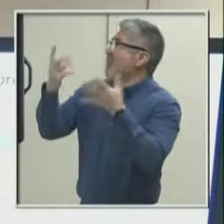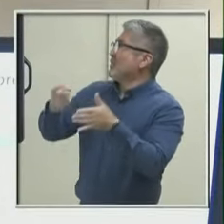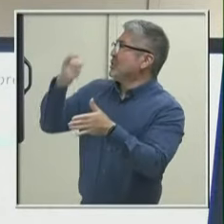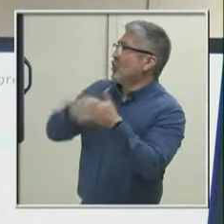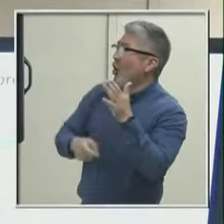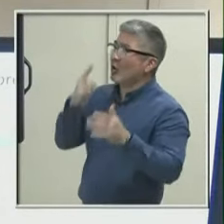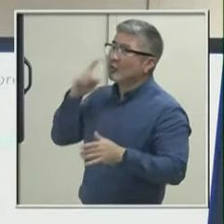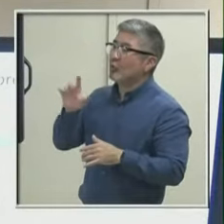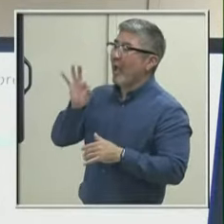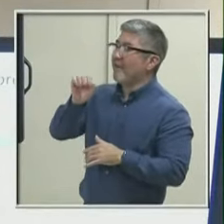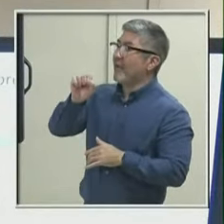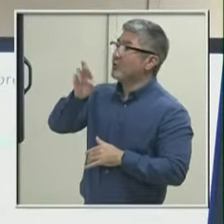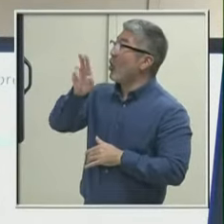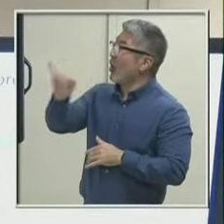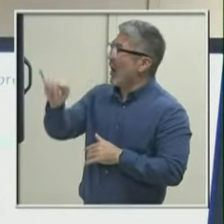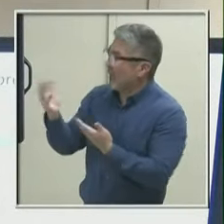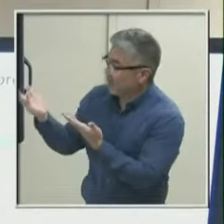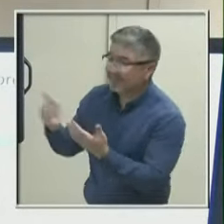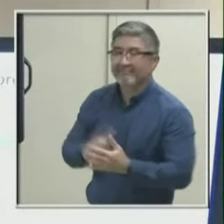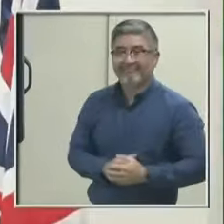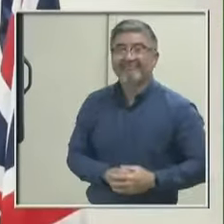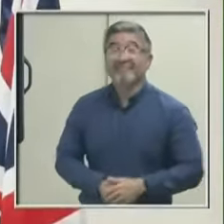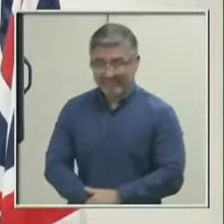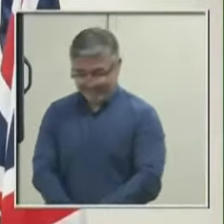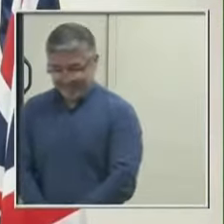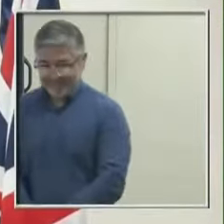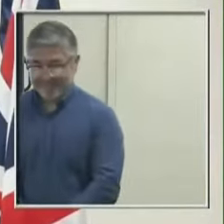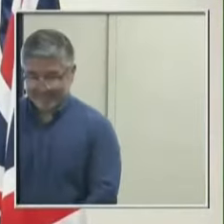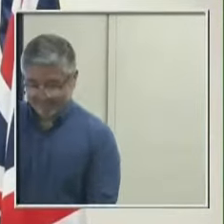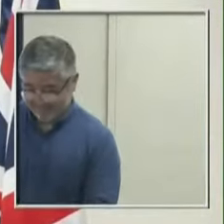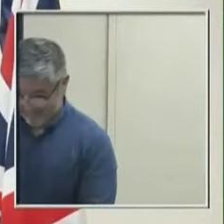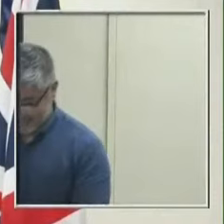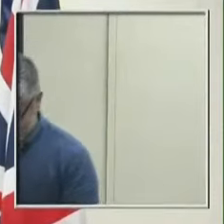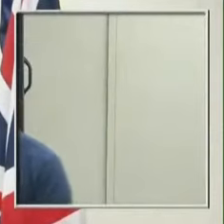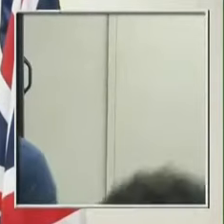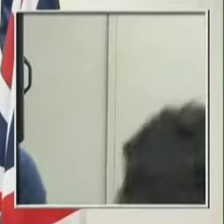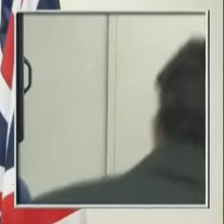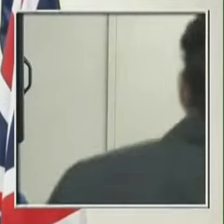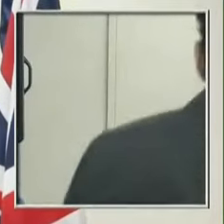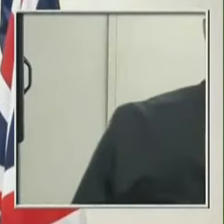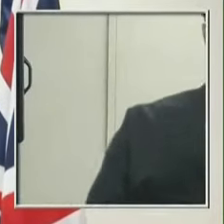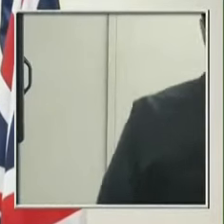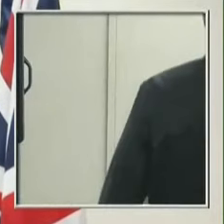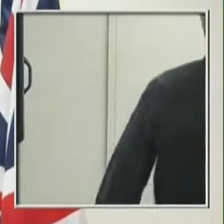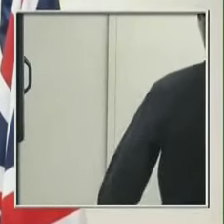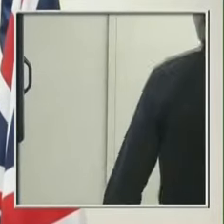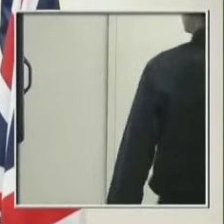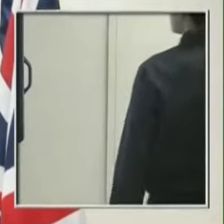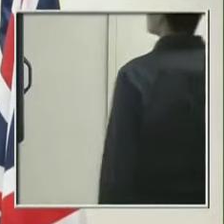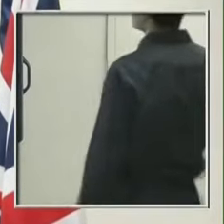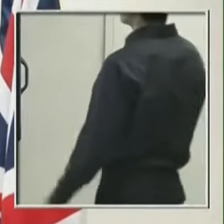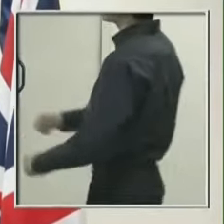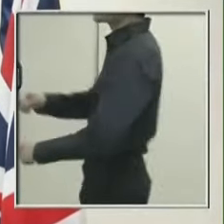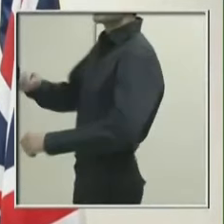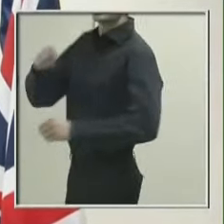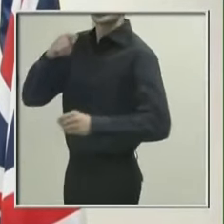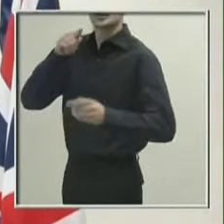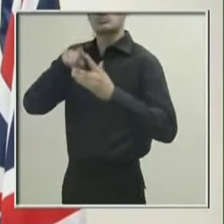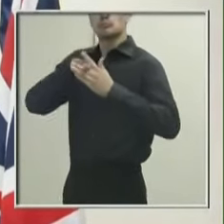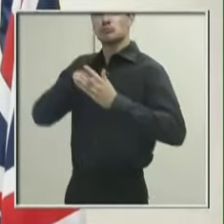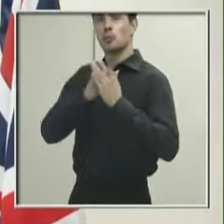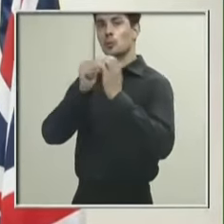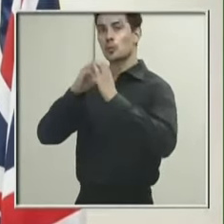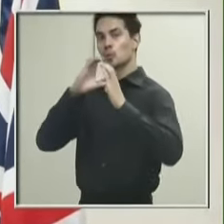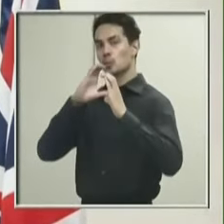FSRI? Thank you. So I'll start with the communication piece, and we'll just say that communications is a